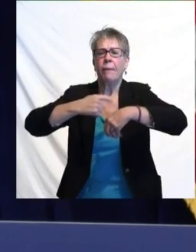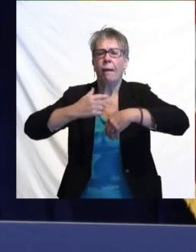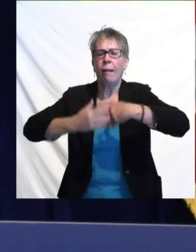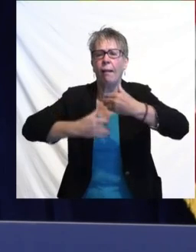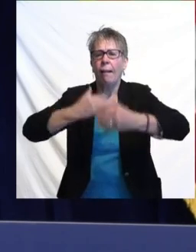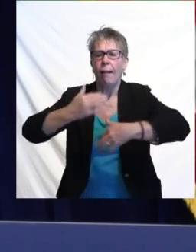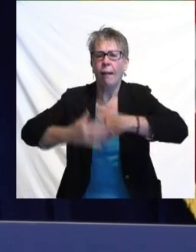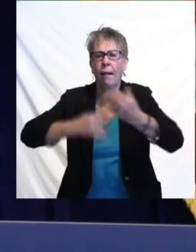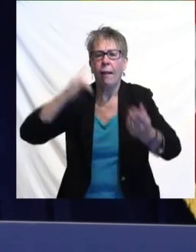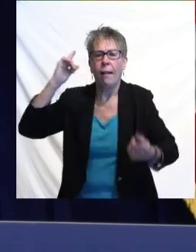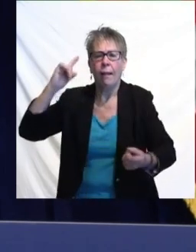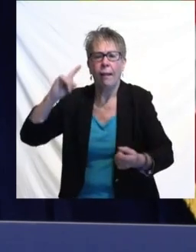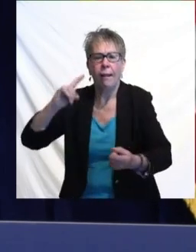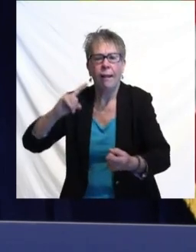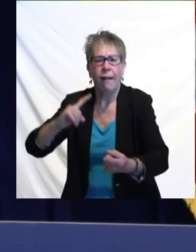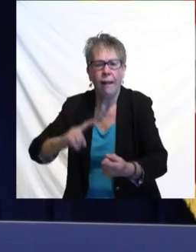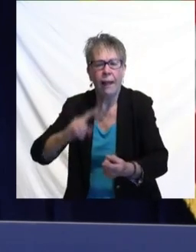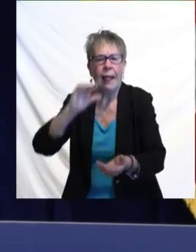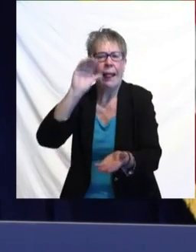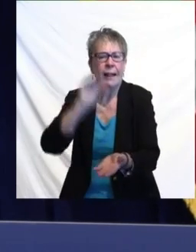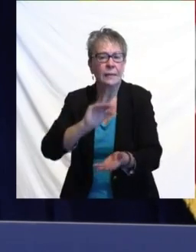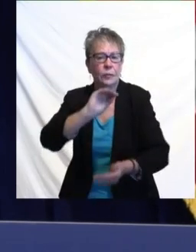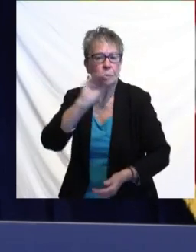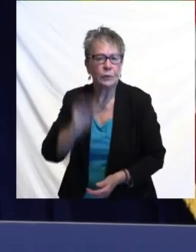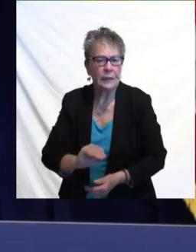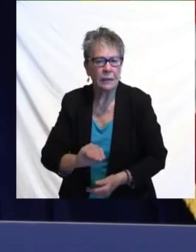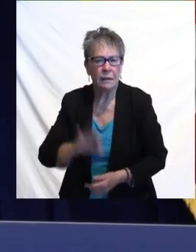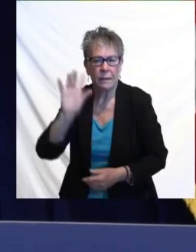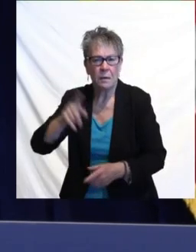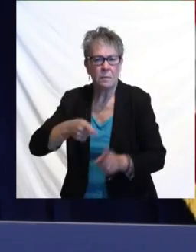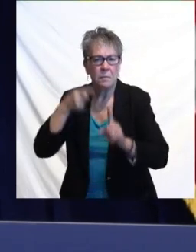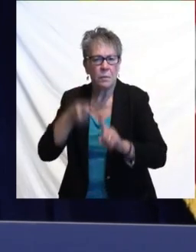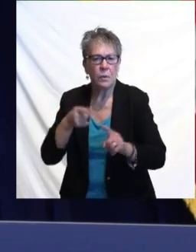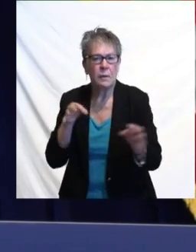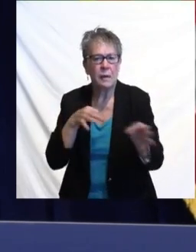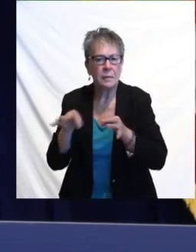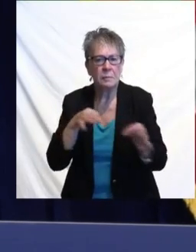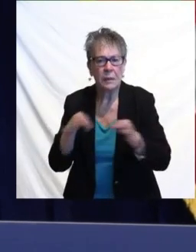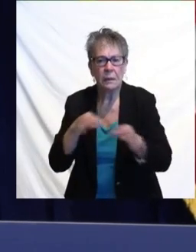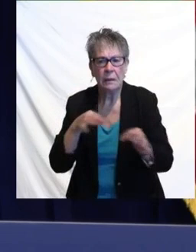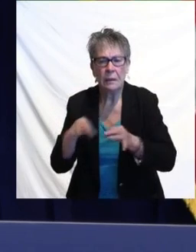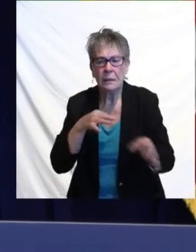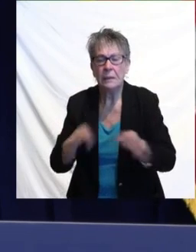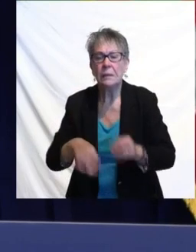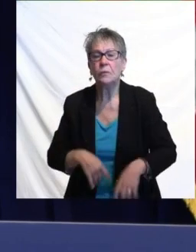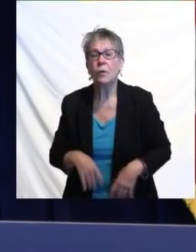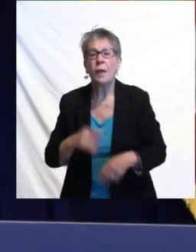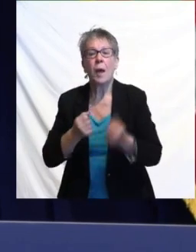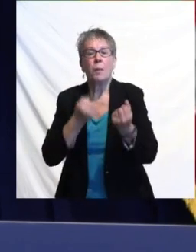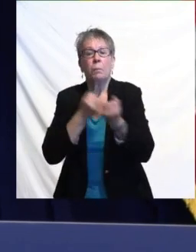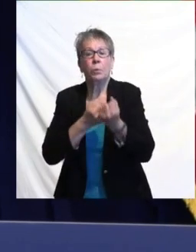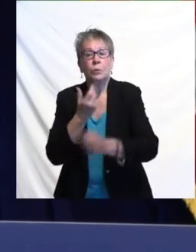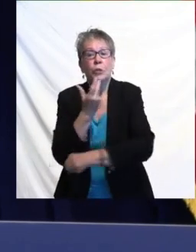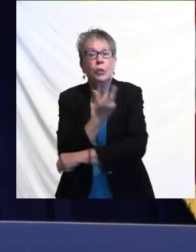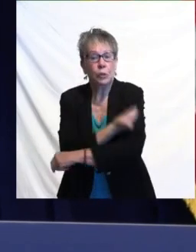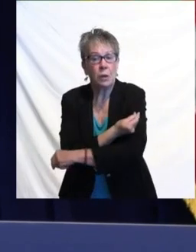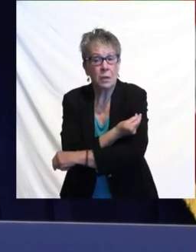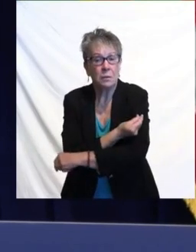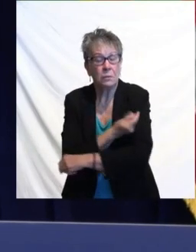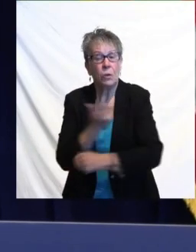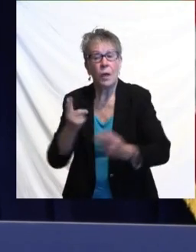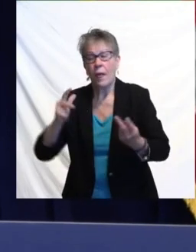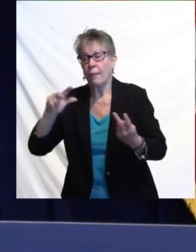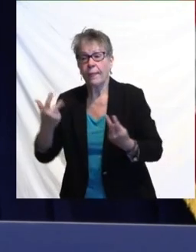virus. Administration of booster doses for individuals 60 years and older resulted in 11.3